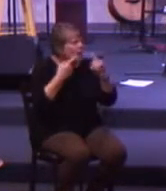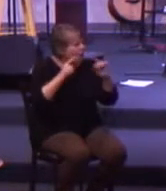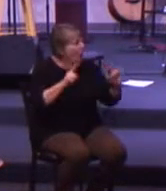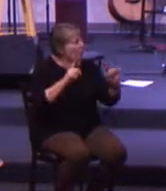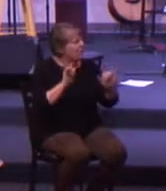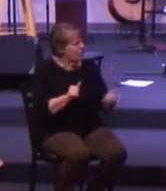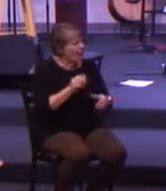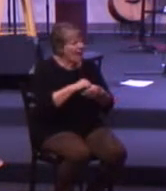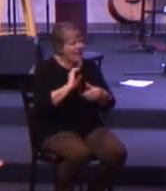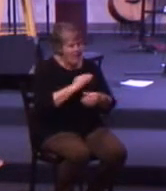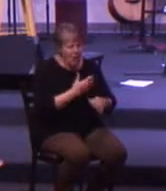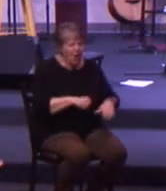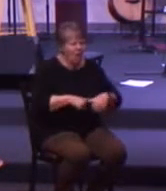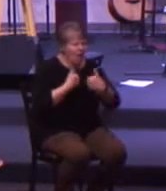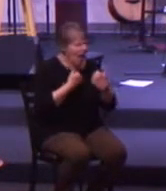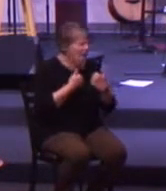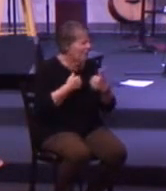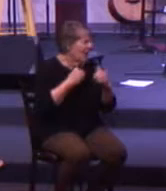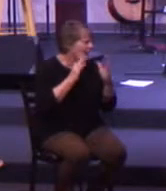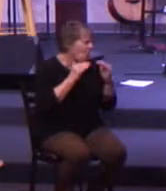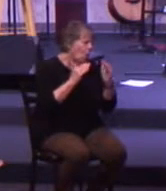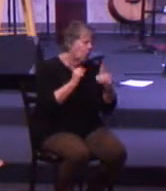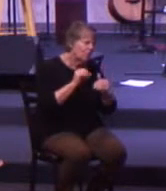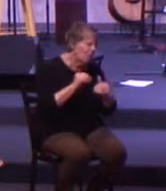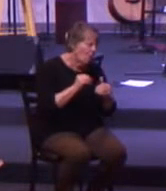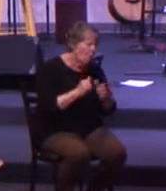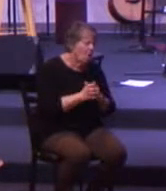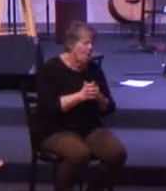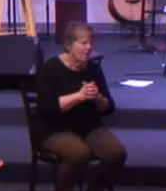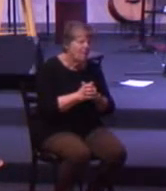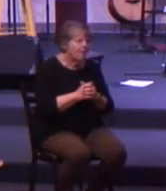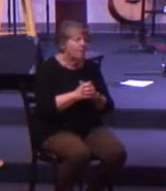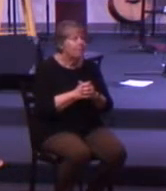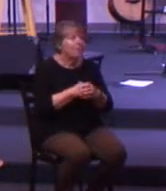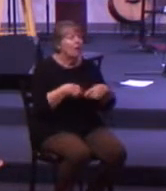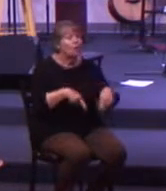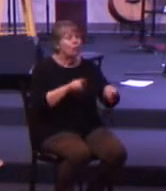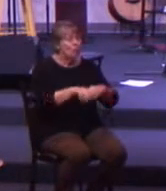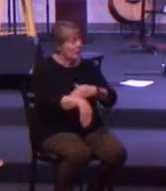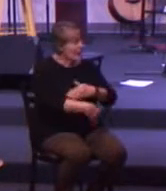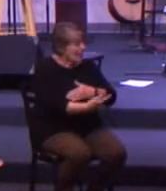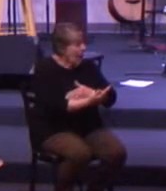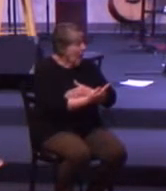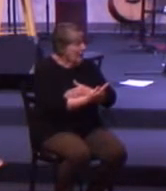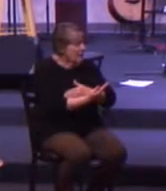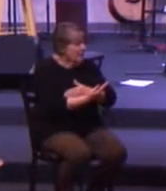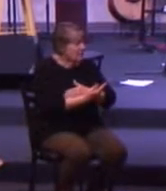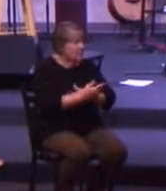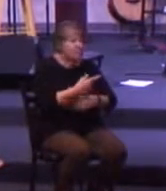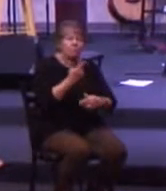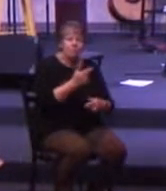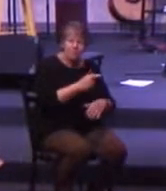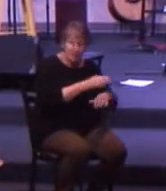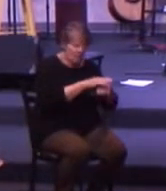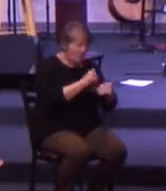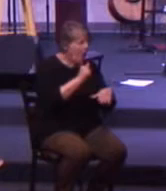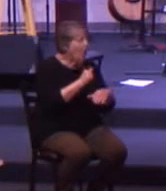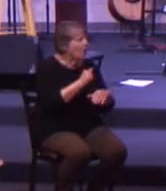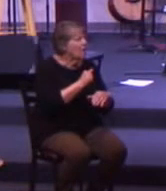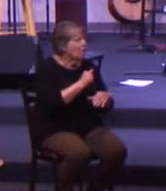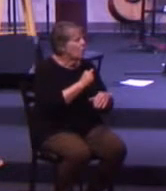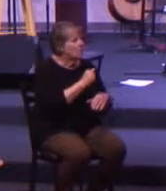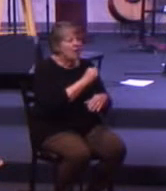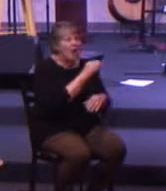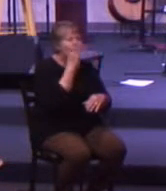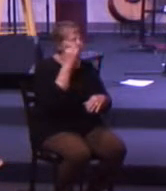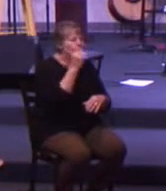Here's the story. I'm just going to read the same scripture again. During the night, Pharaoh summoned Moses and Aaron, and he said, "Up, leave my